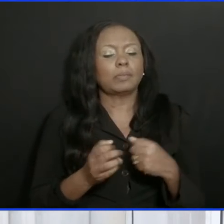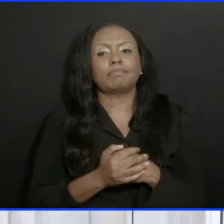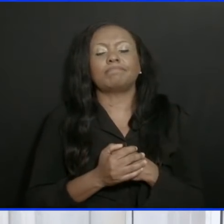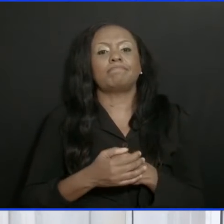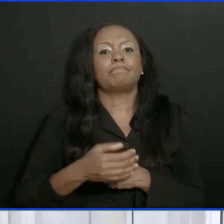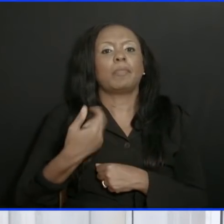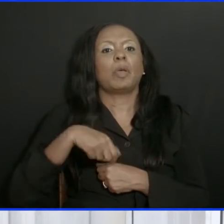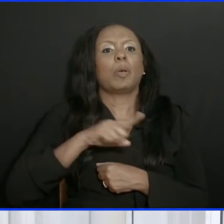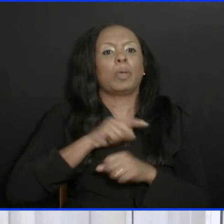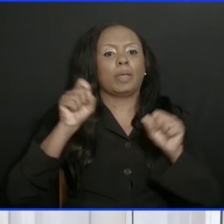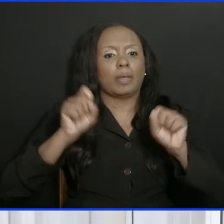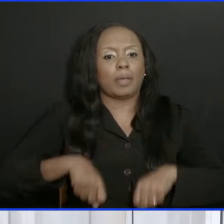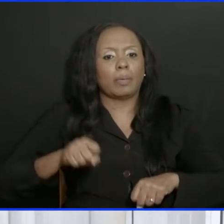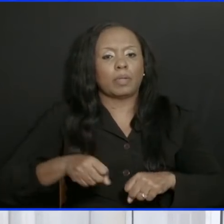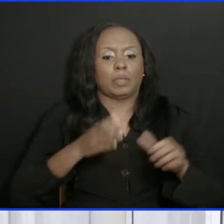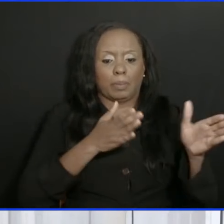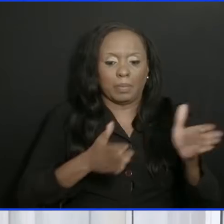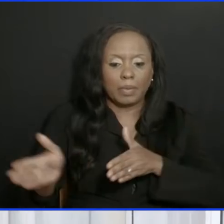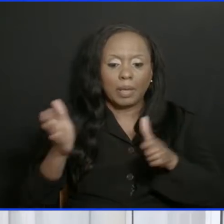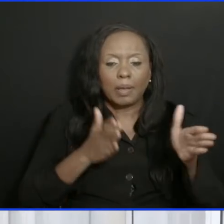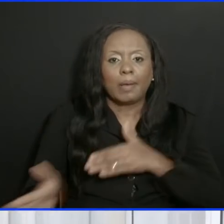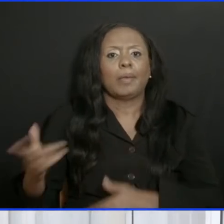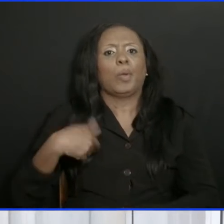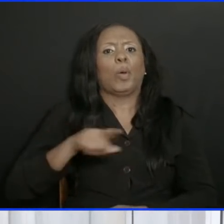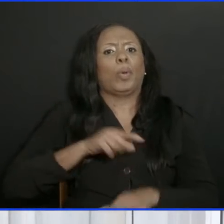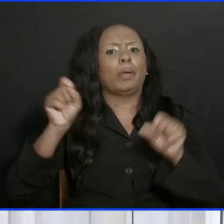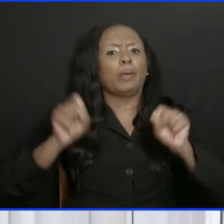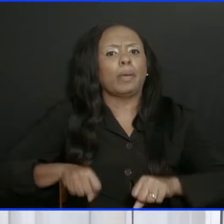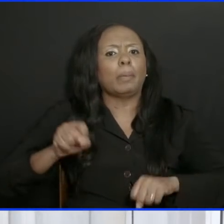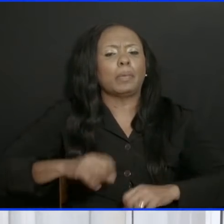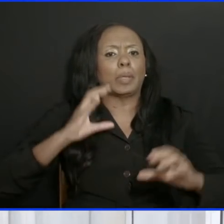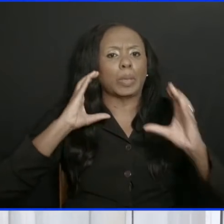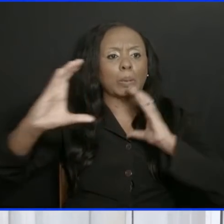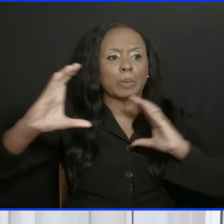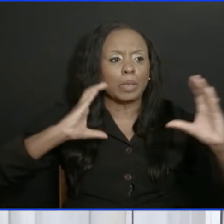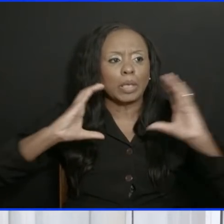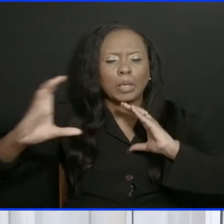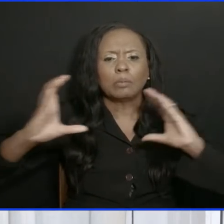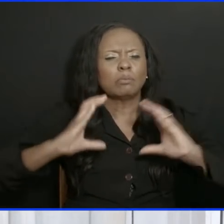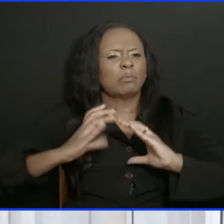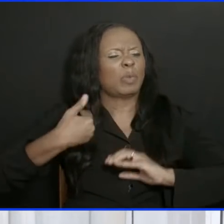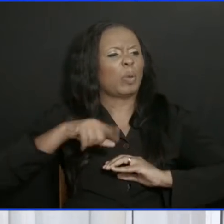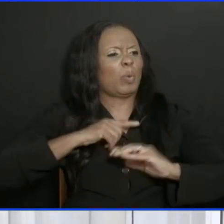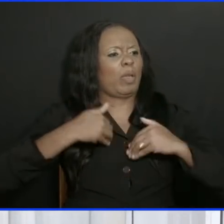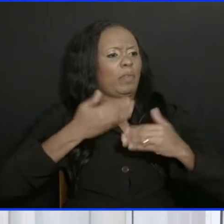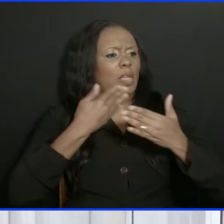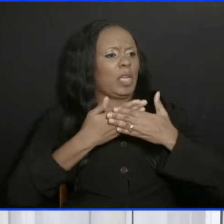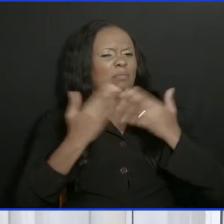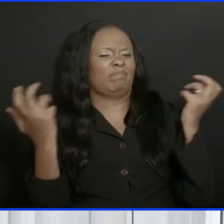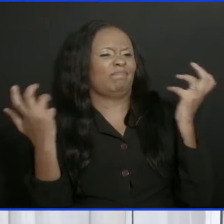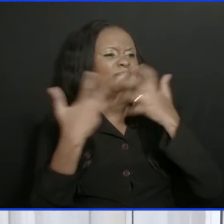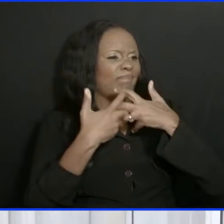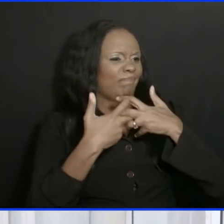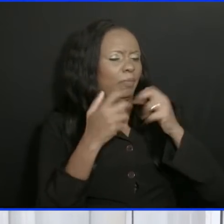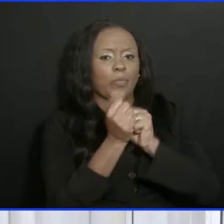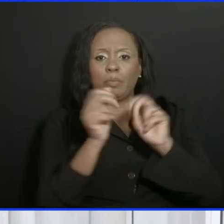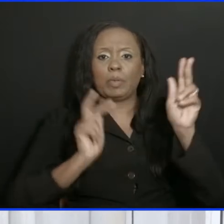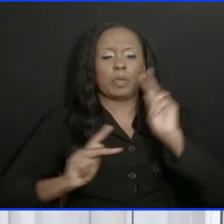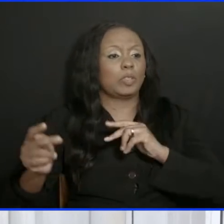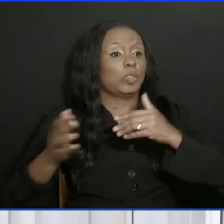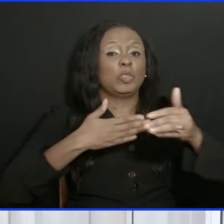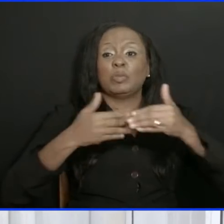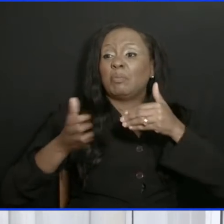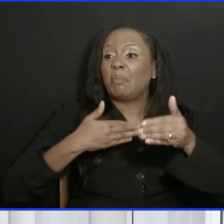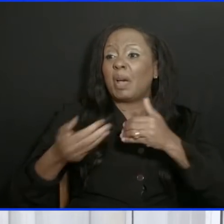our ability to communicate. Our strength in this pandemic has been to build partnerships with Barbadians, regardless of where they